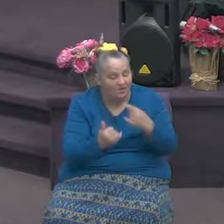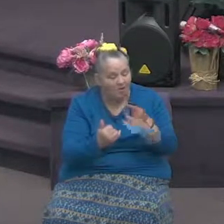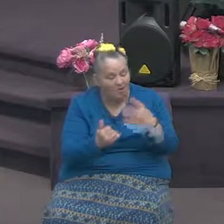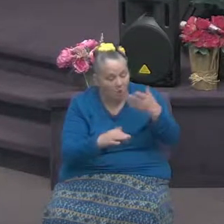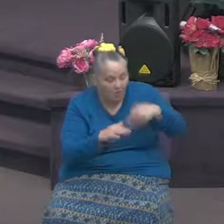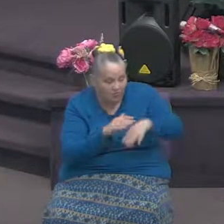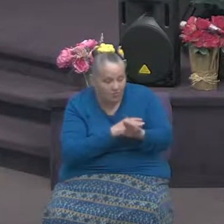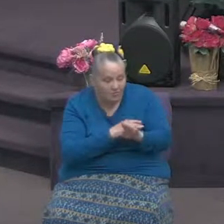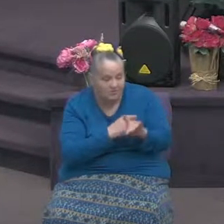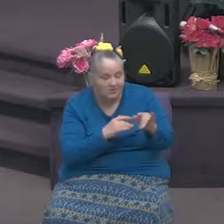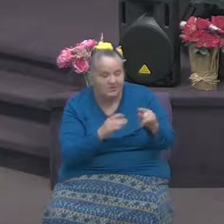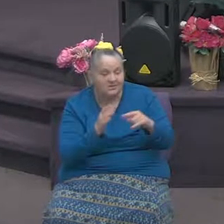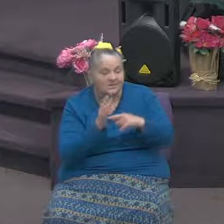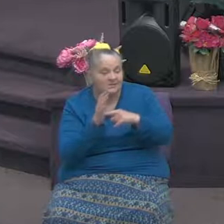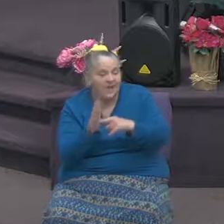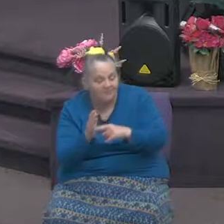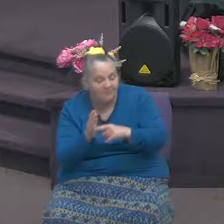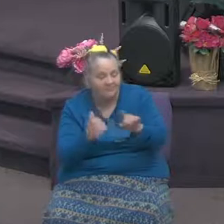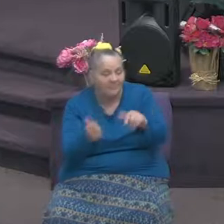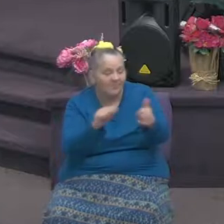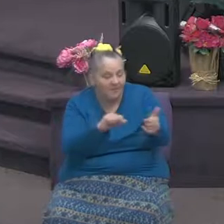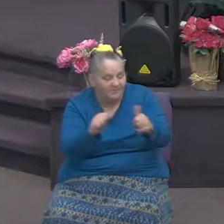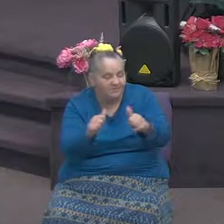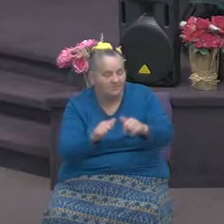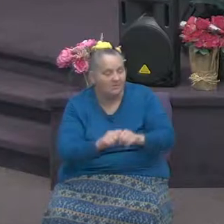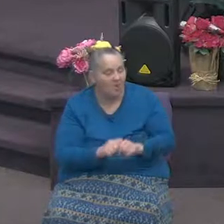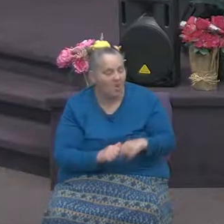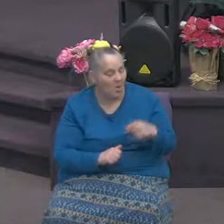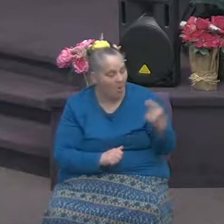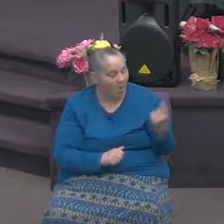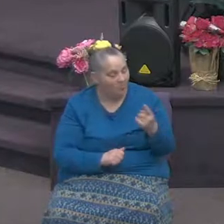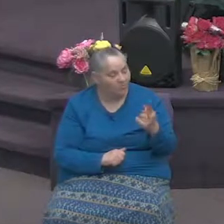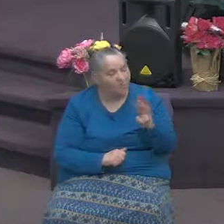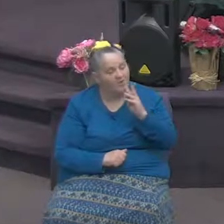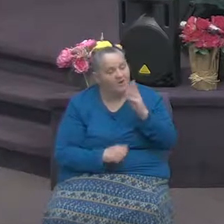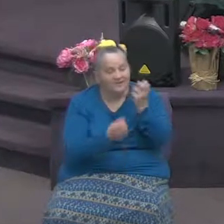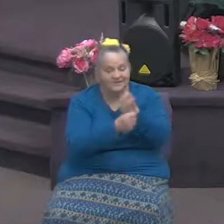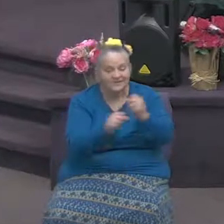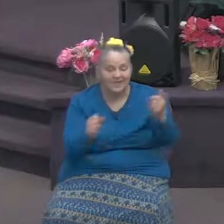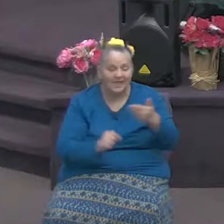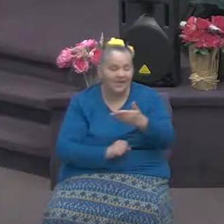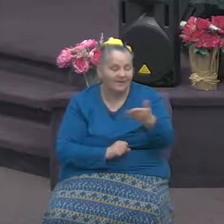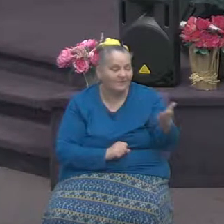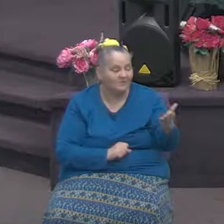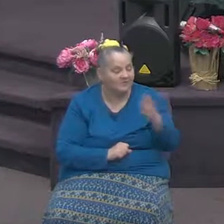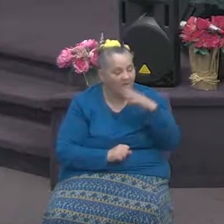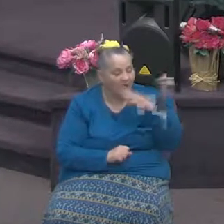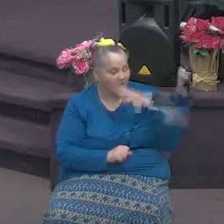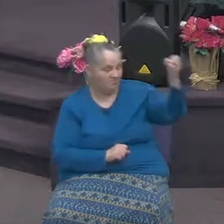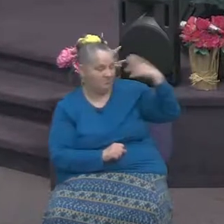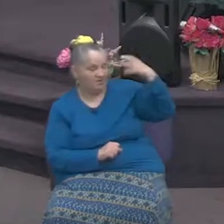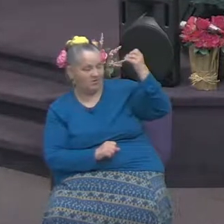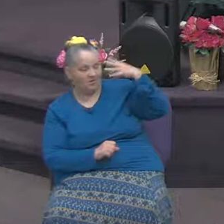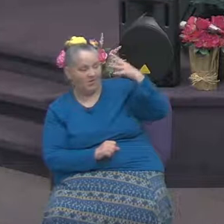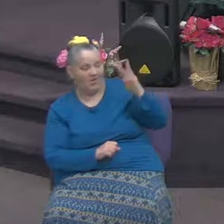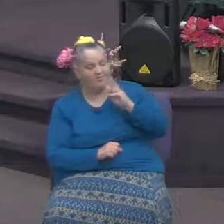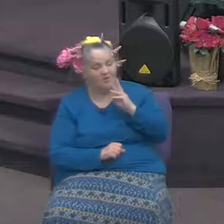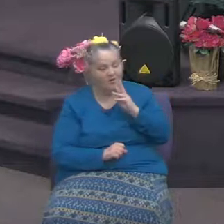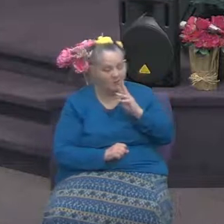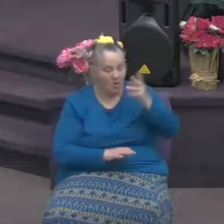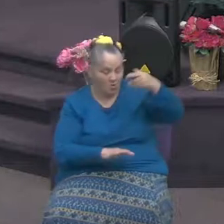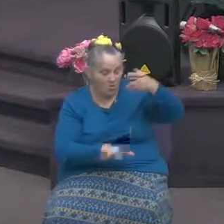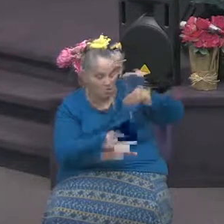through is a typology of baptism. Only the water can save you, not being sprinkled by the water,